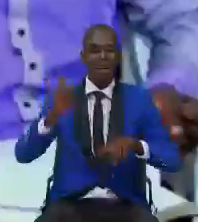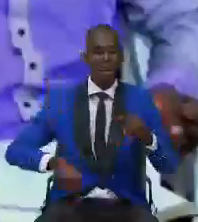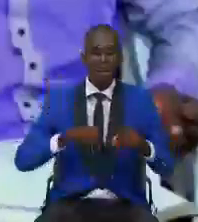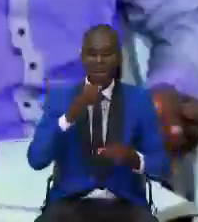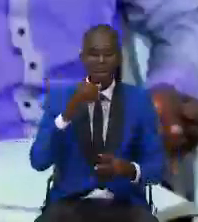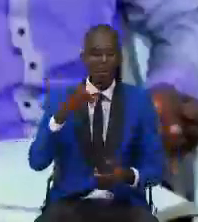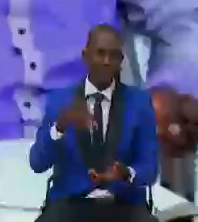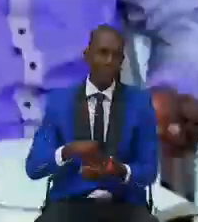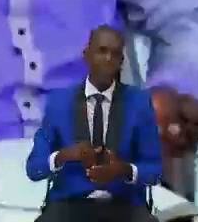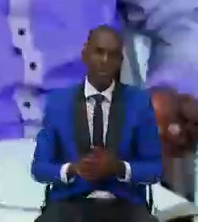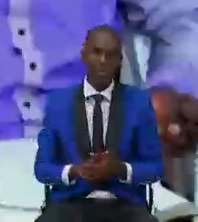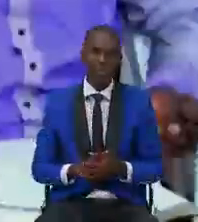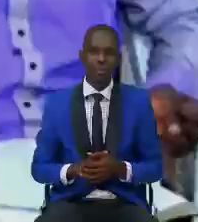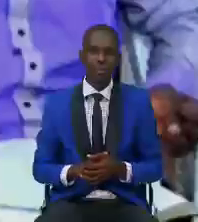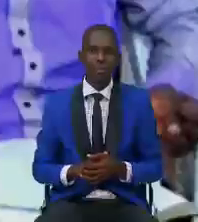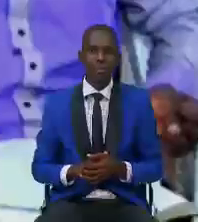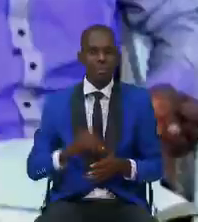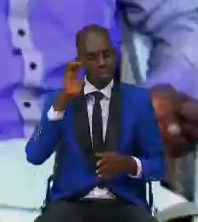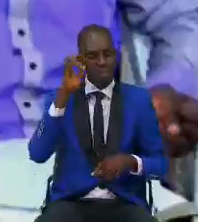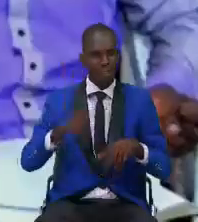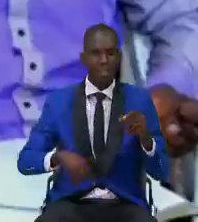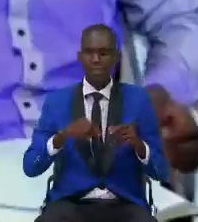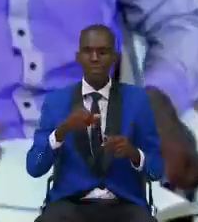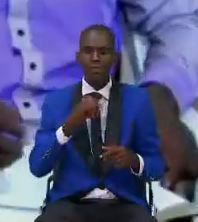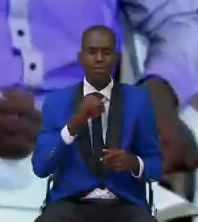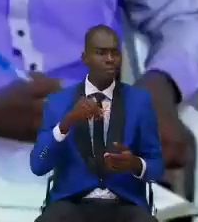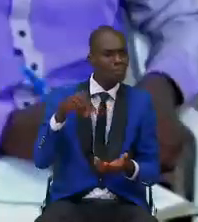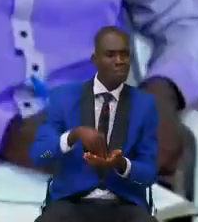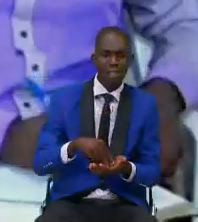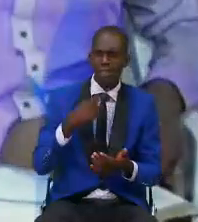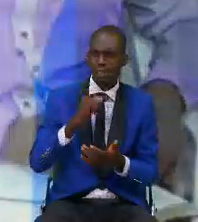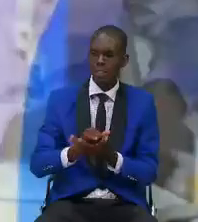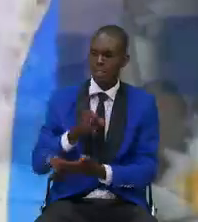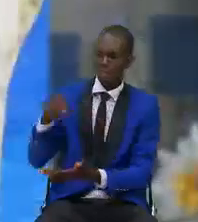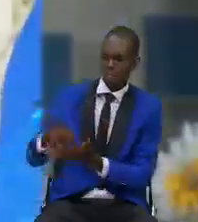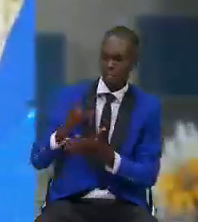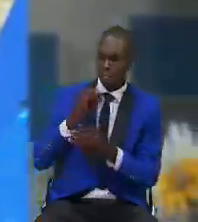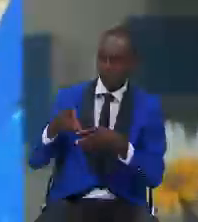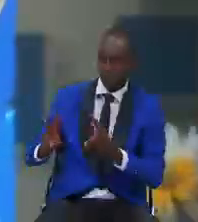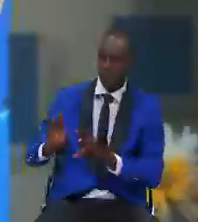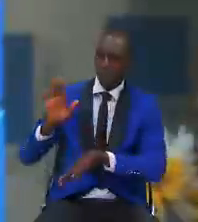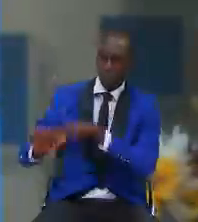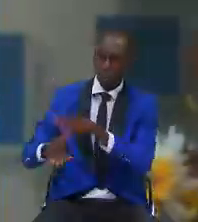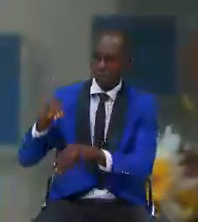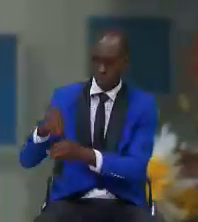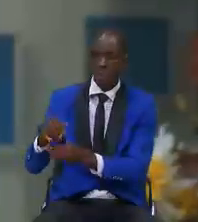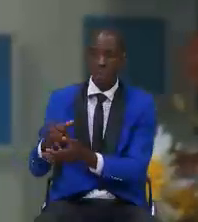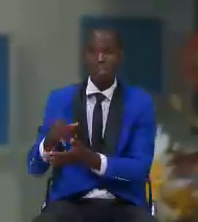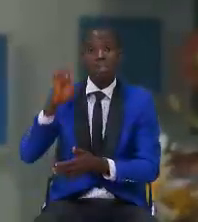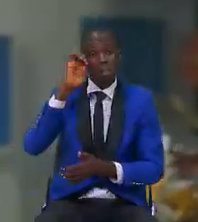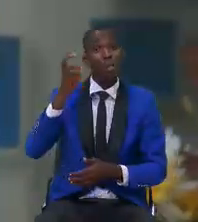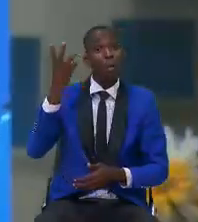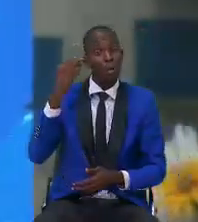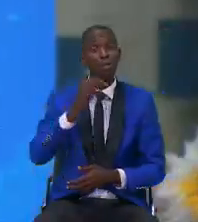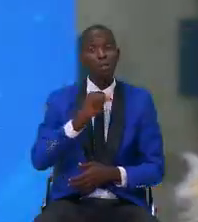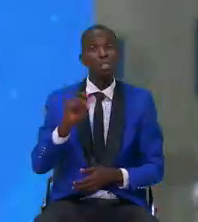king that cannot stand and that cannot say, this is the way, walk ye therein.